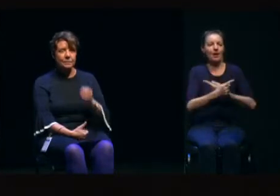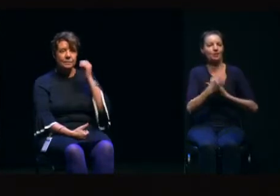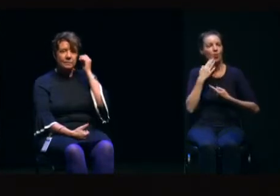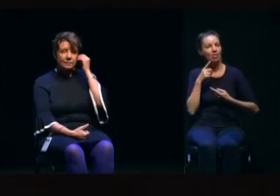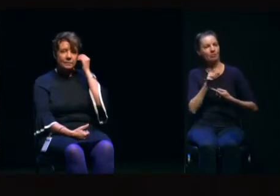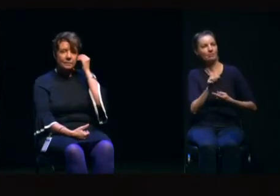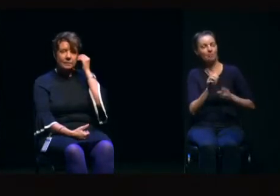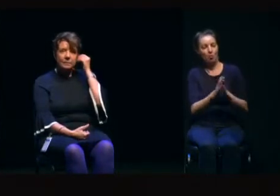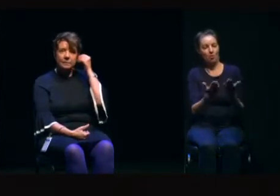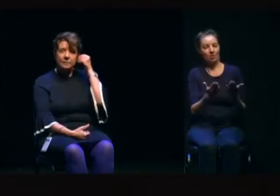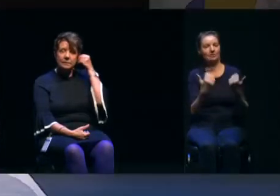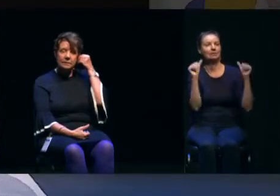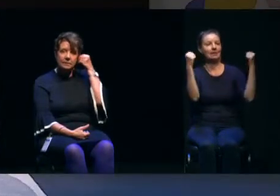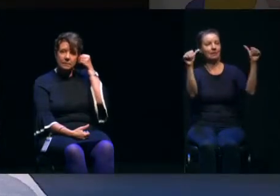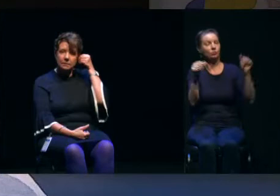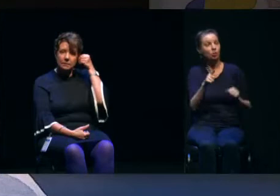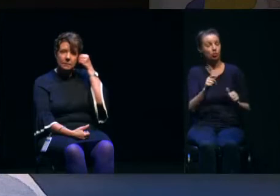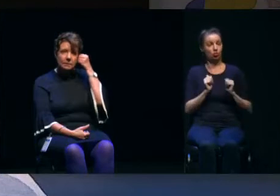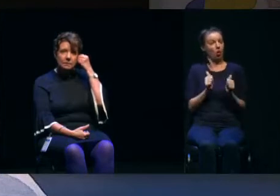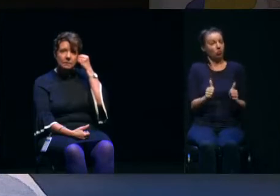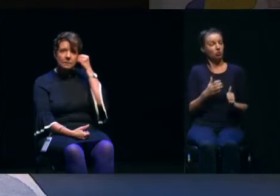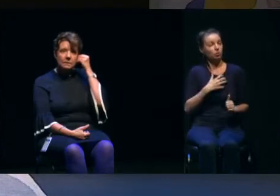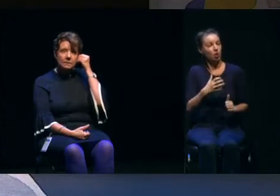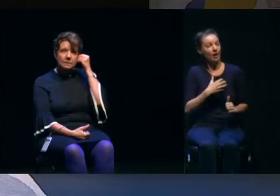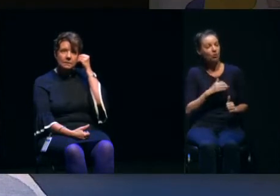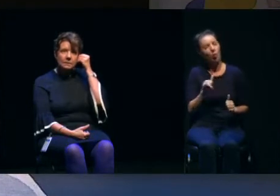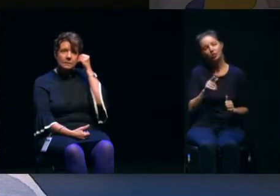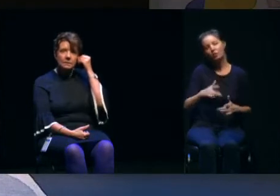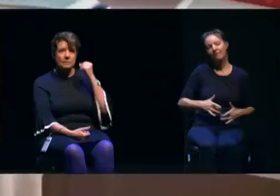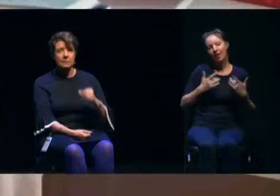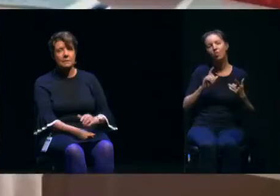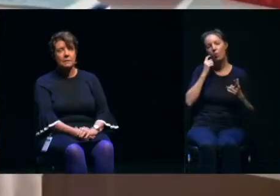Were you surprised, or you always felt that your moment would come as an author?